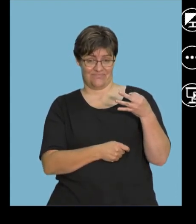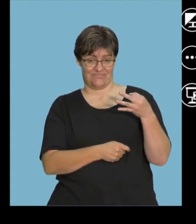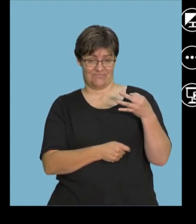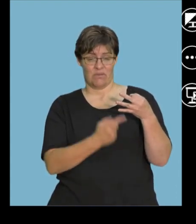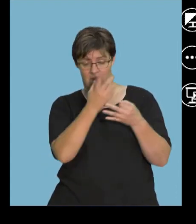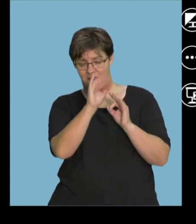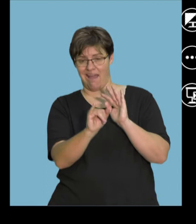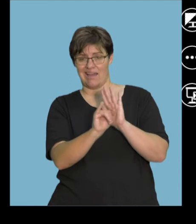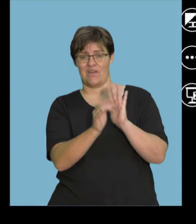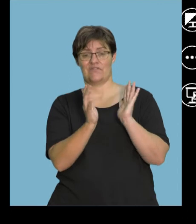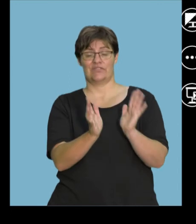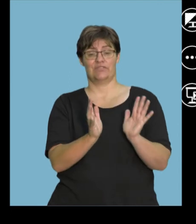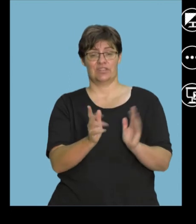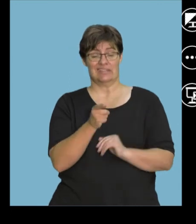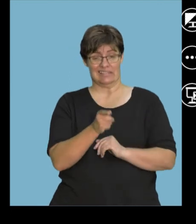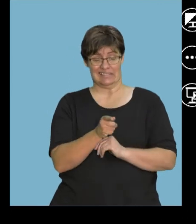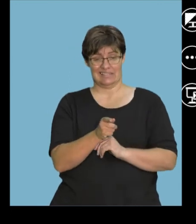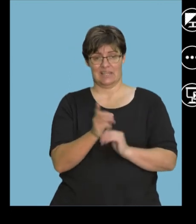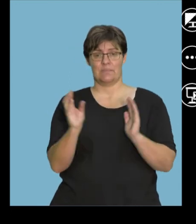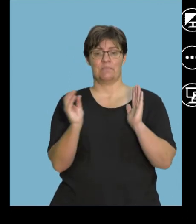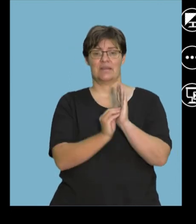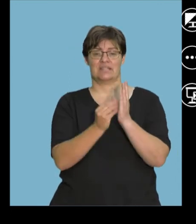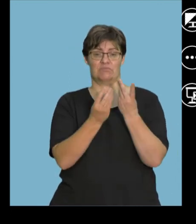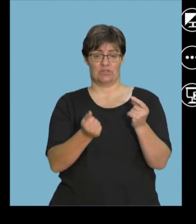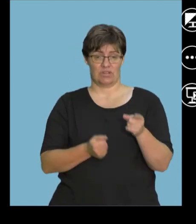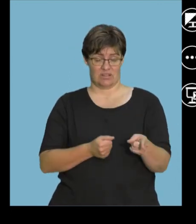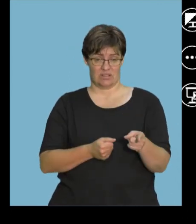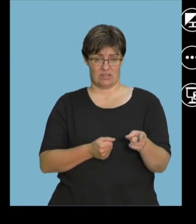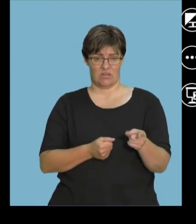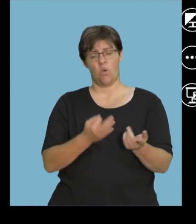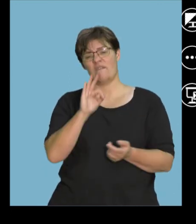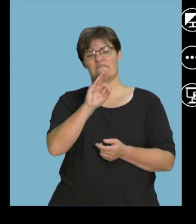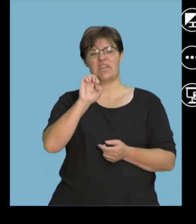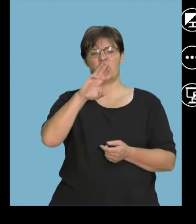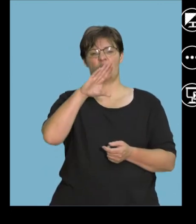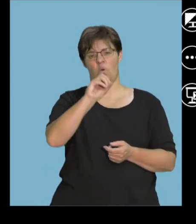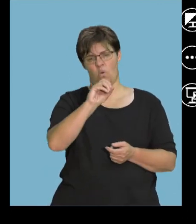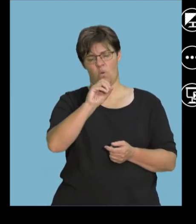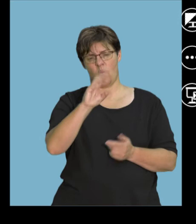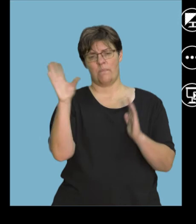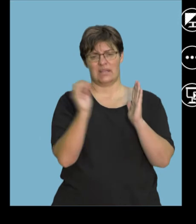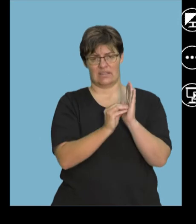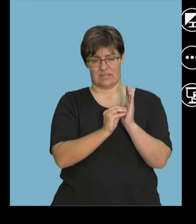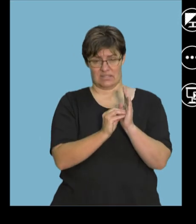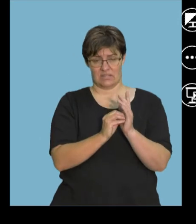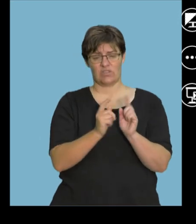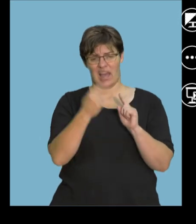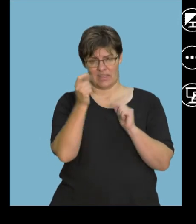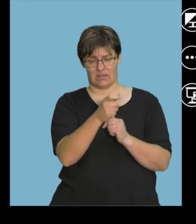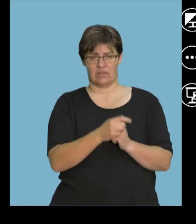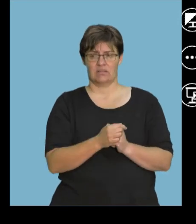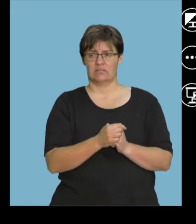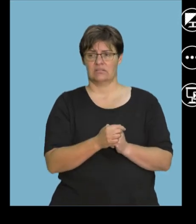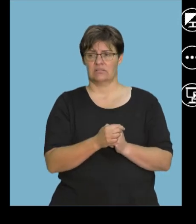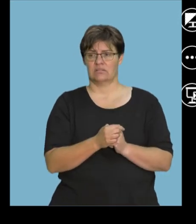that we identified as magnetic materials or ferromagnetic materials. So that's